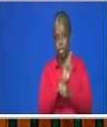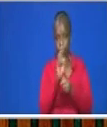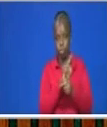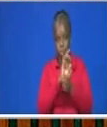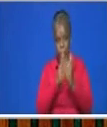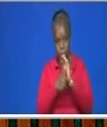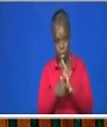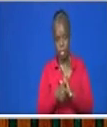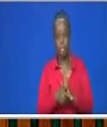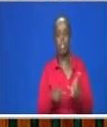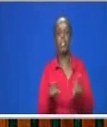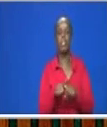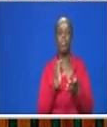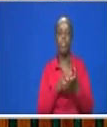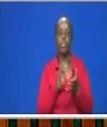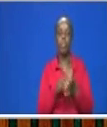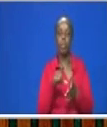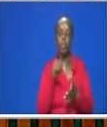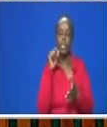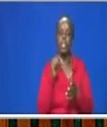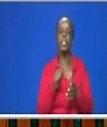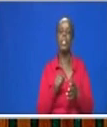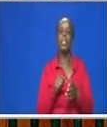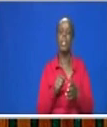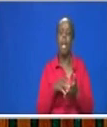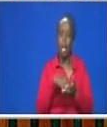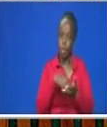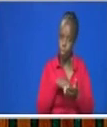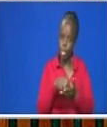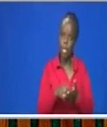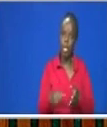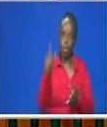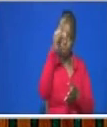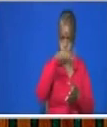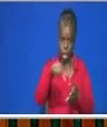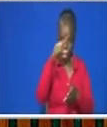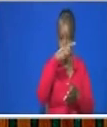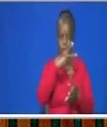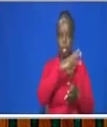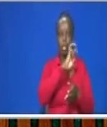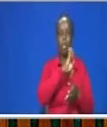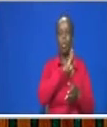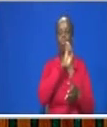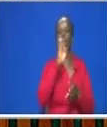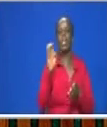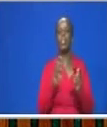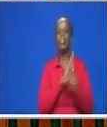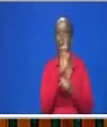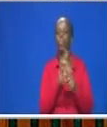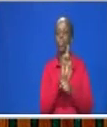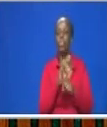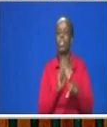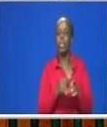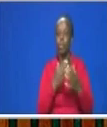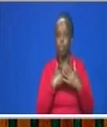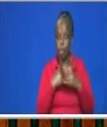In such a situation, you have taken a weaker wheel to use on the road while you